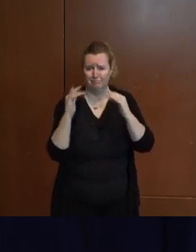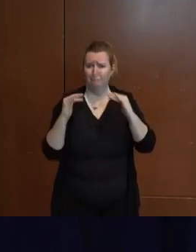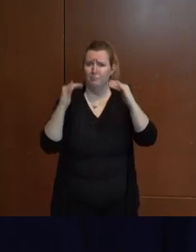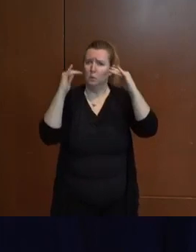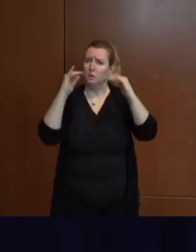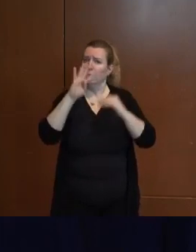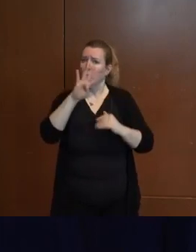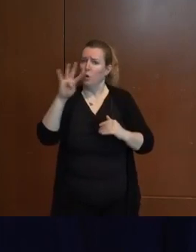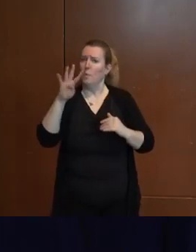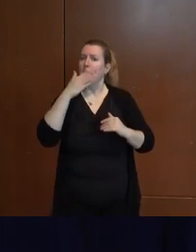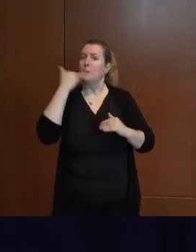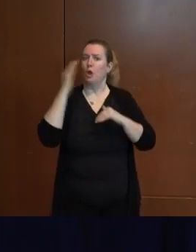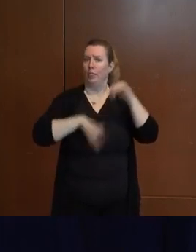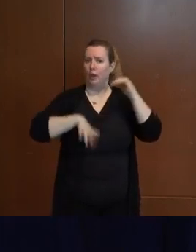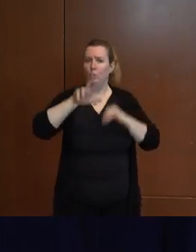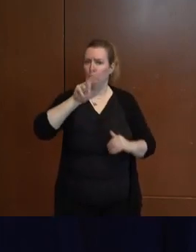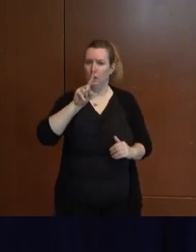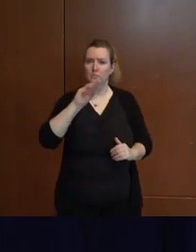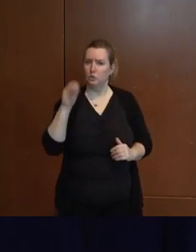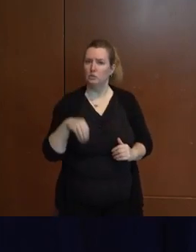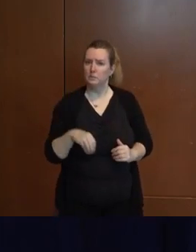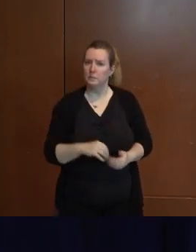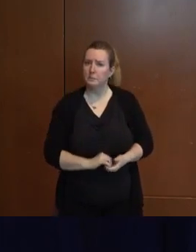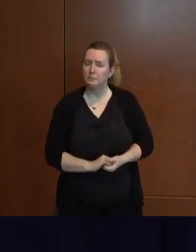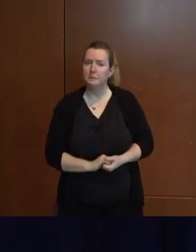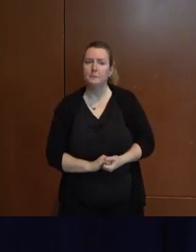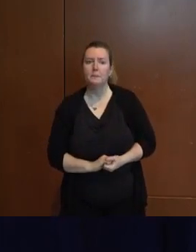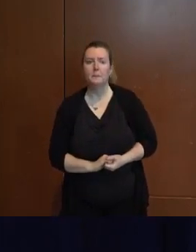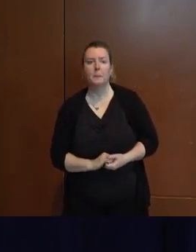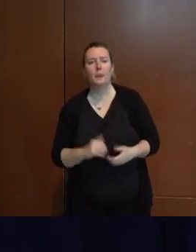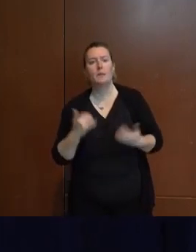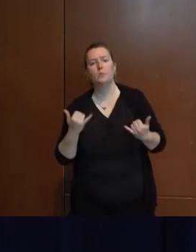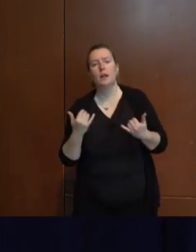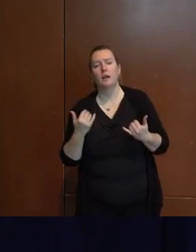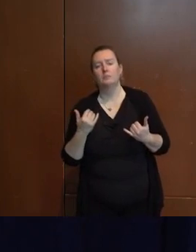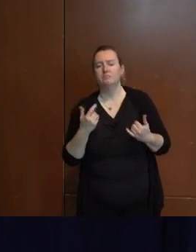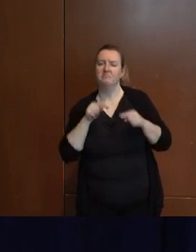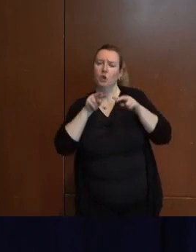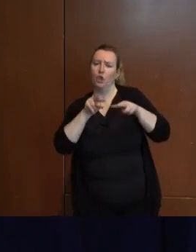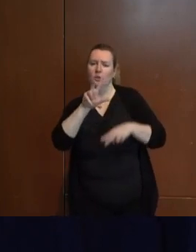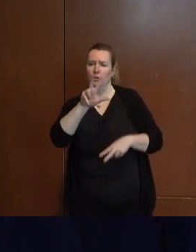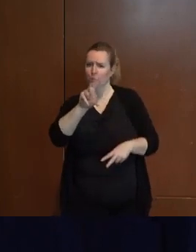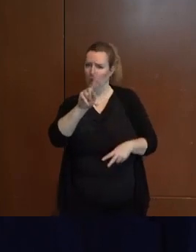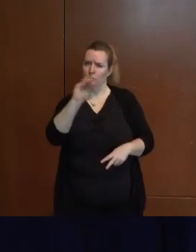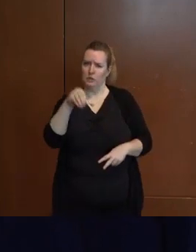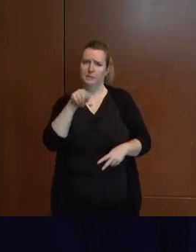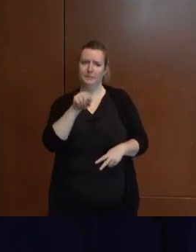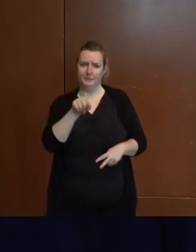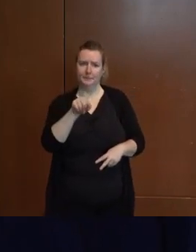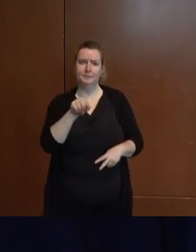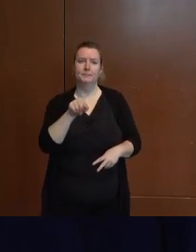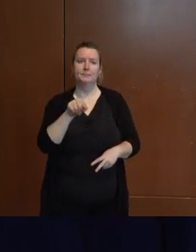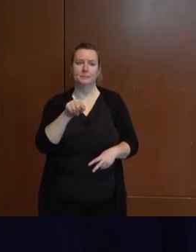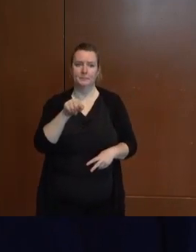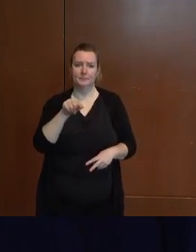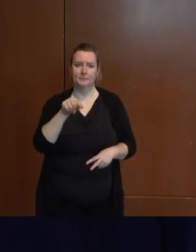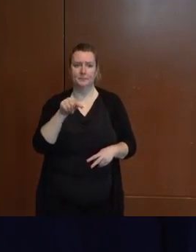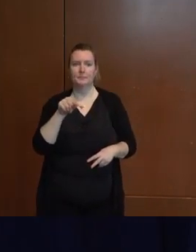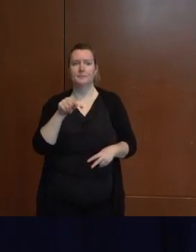many, that we will be able to handle the capacity at 31%. As far as keeping track of